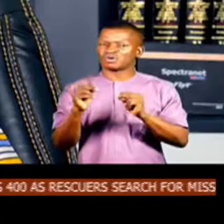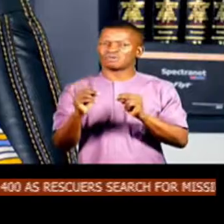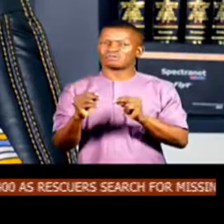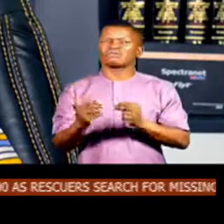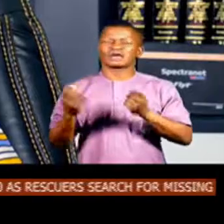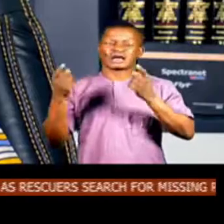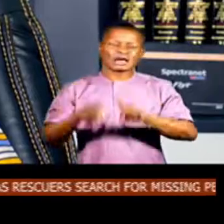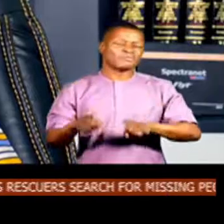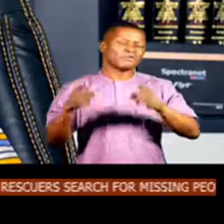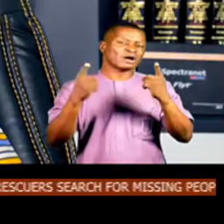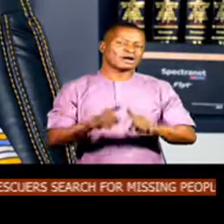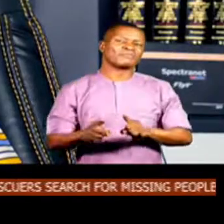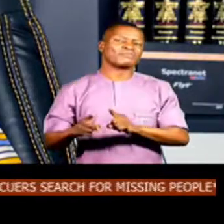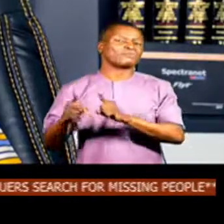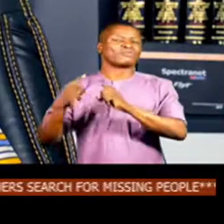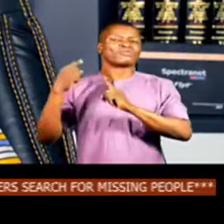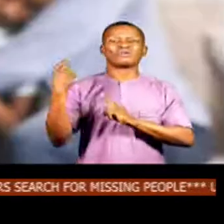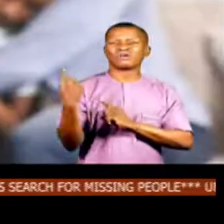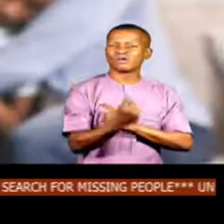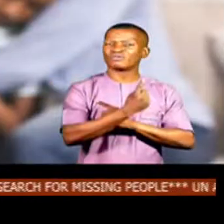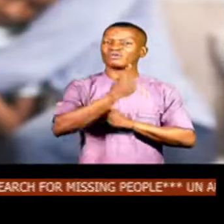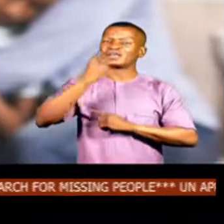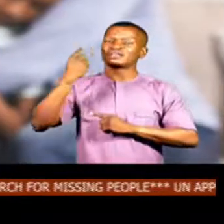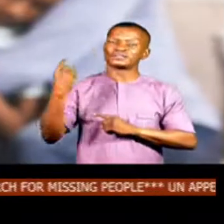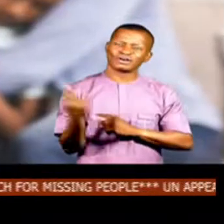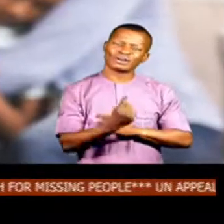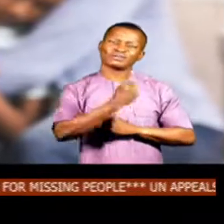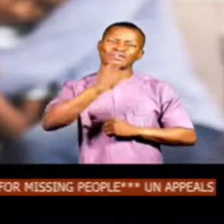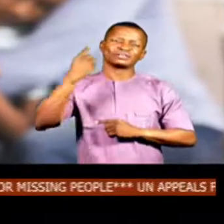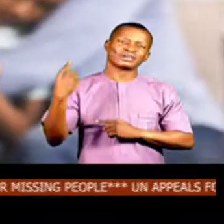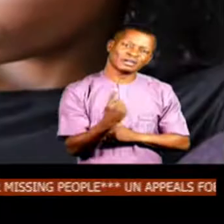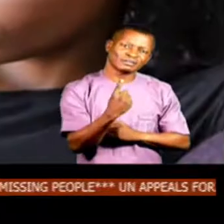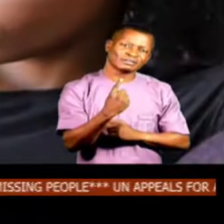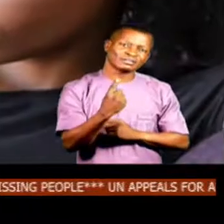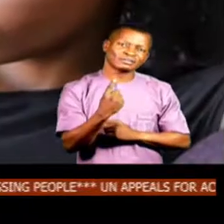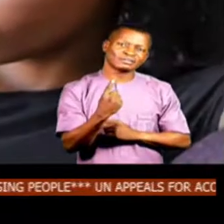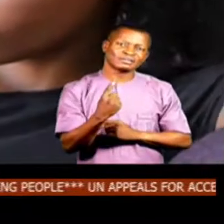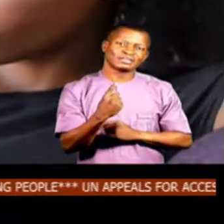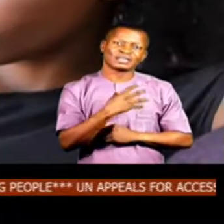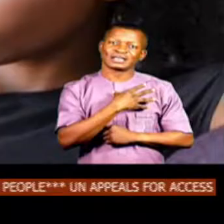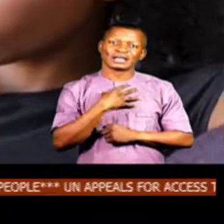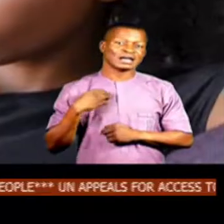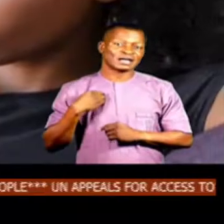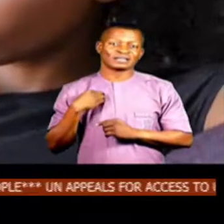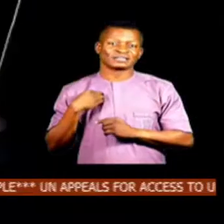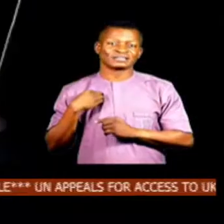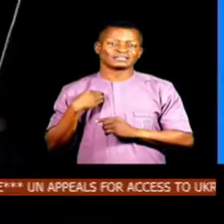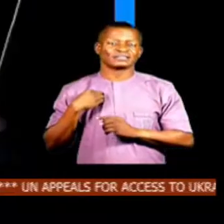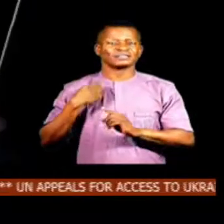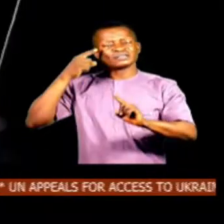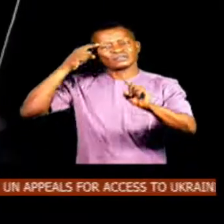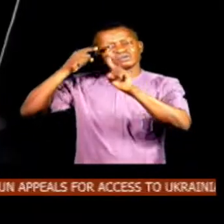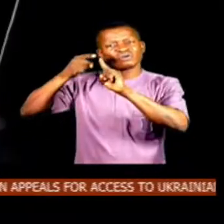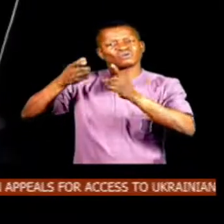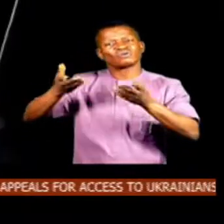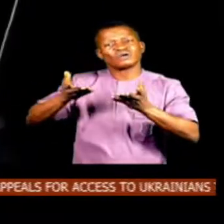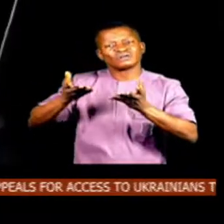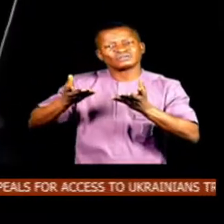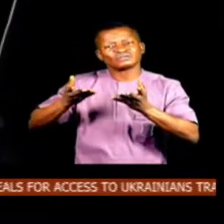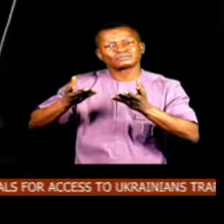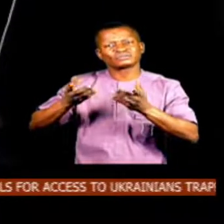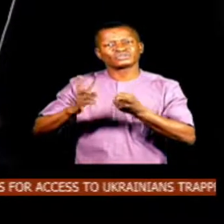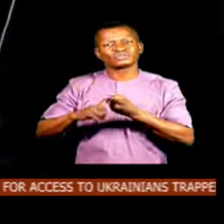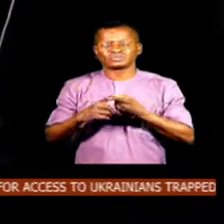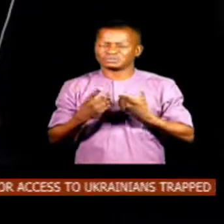and over again. And the main goal of that behavior is to